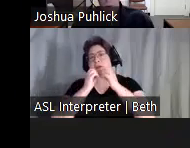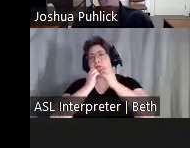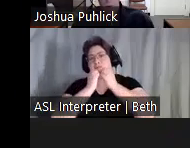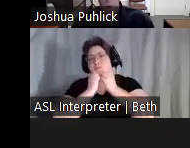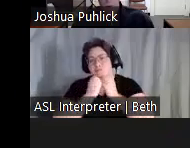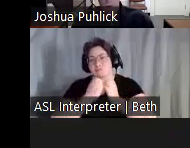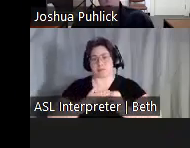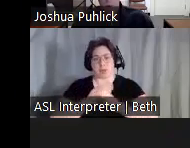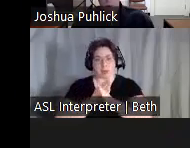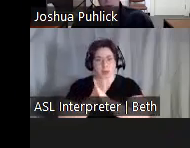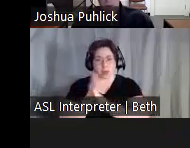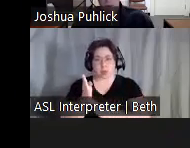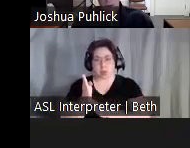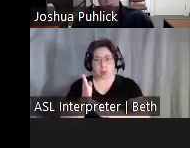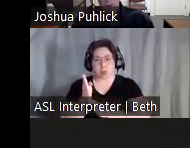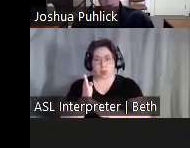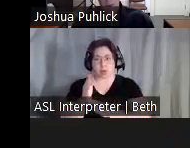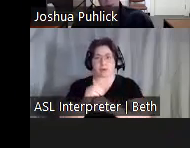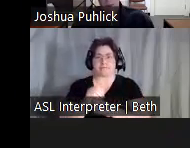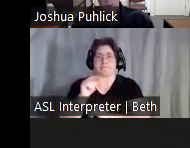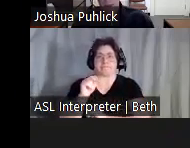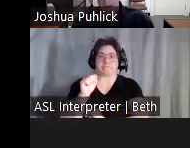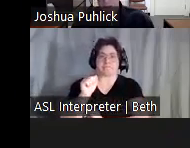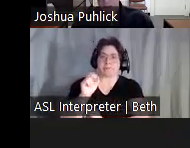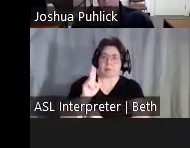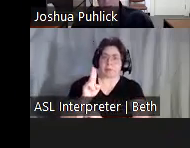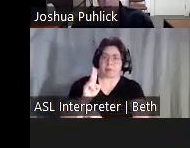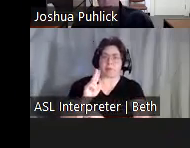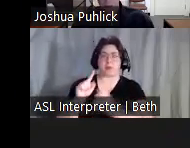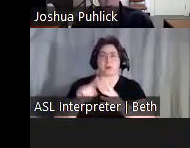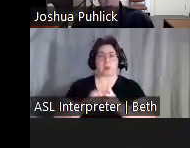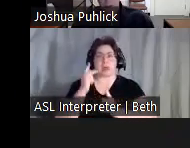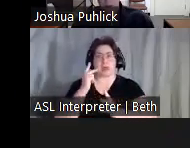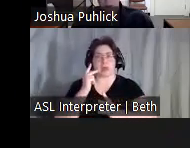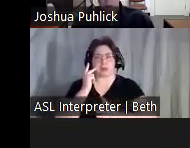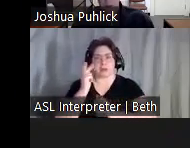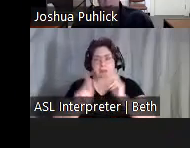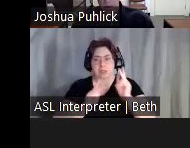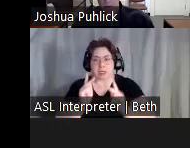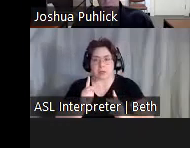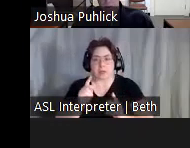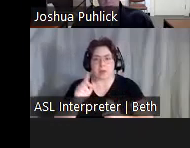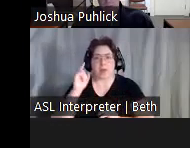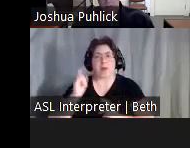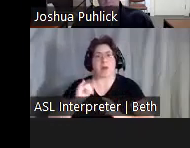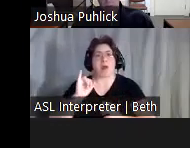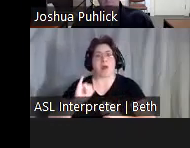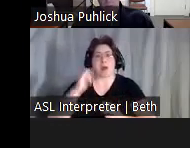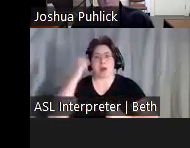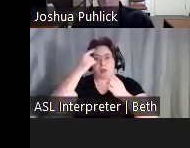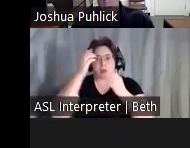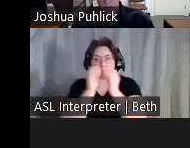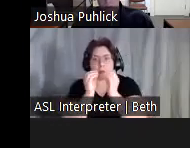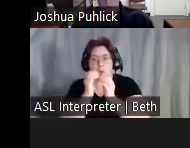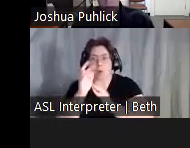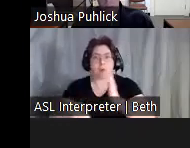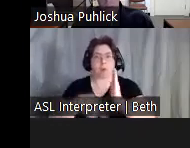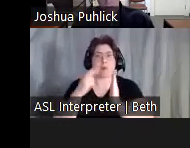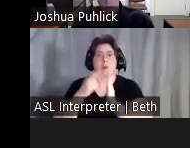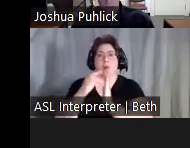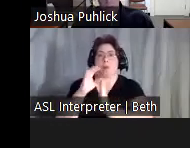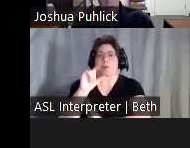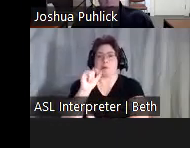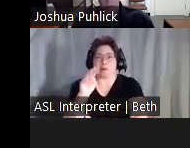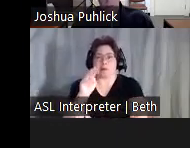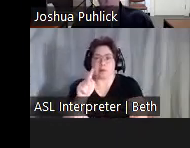more about the role of climate and how that may influence some of our silvicultural prescriptions